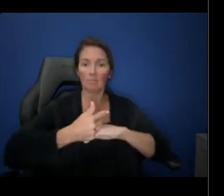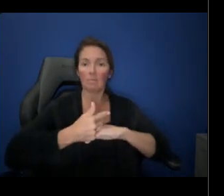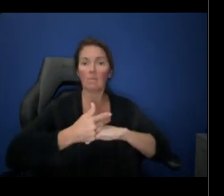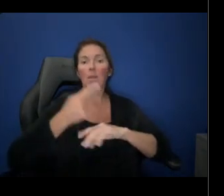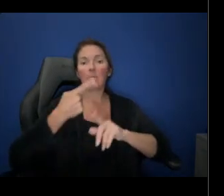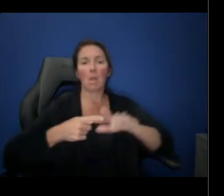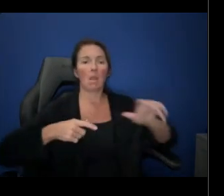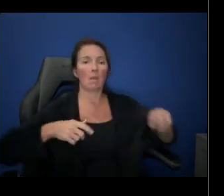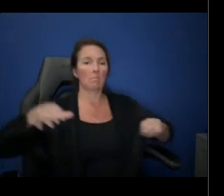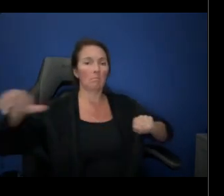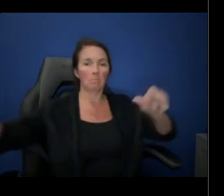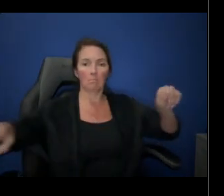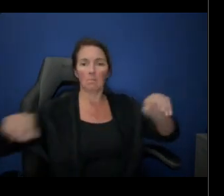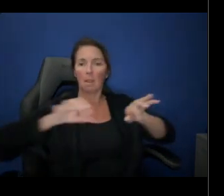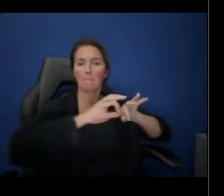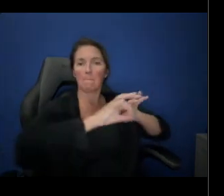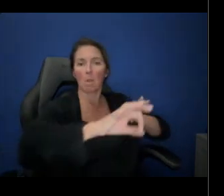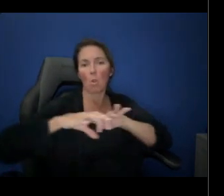bars.